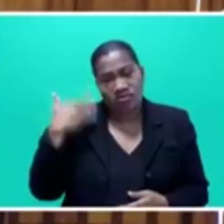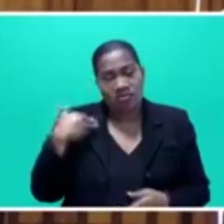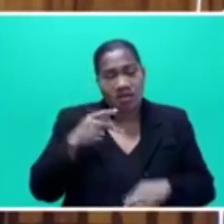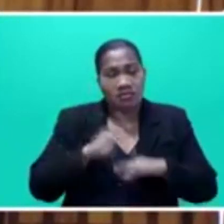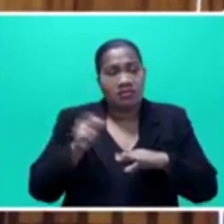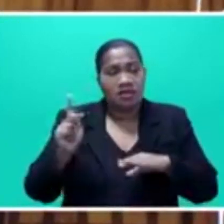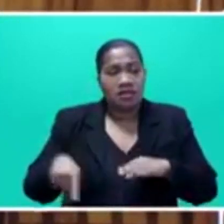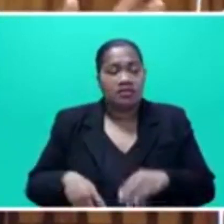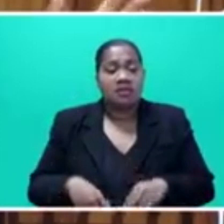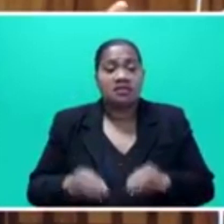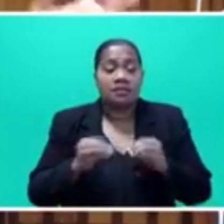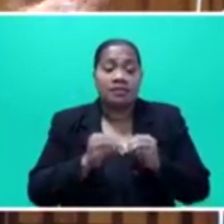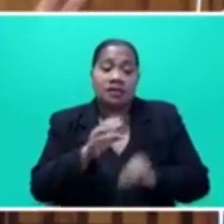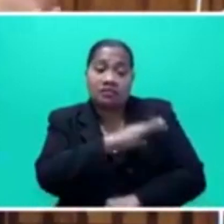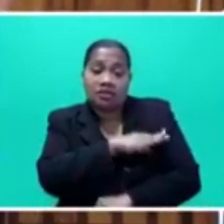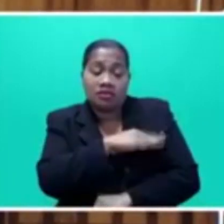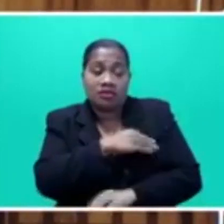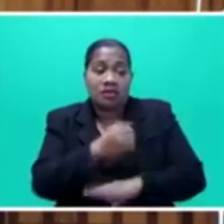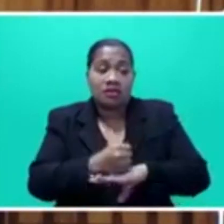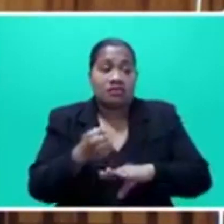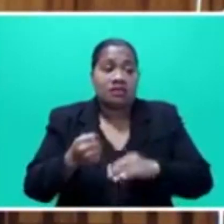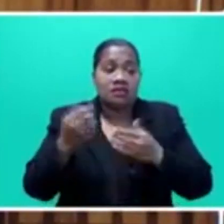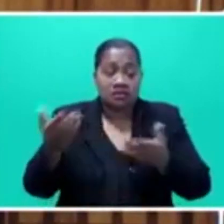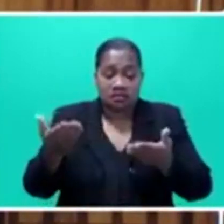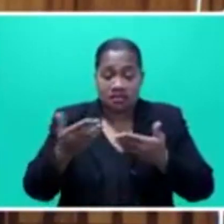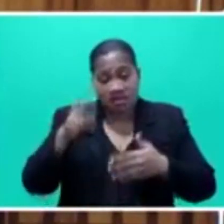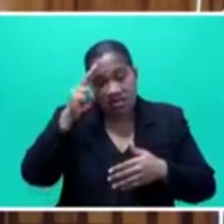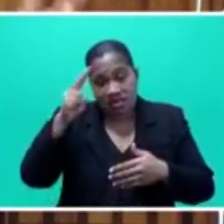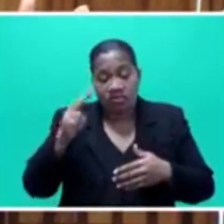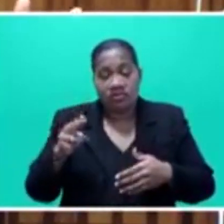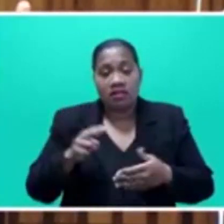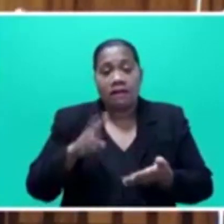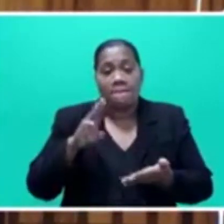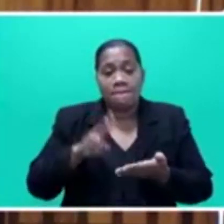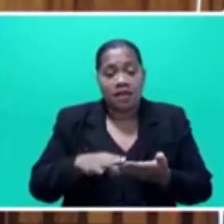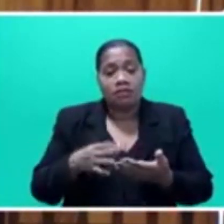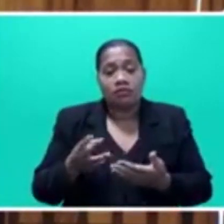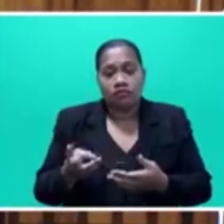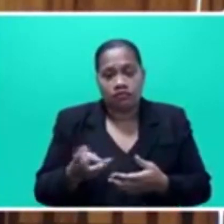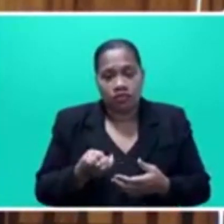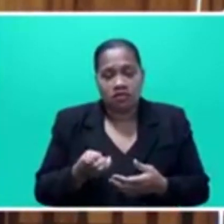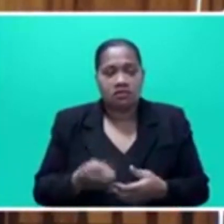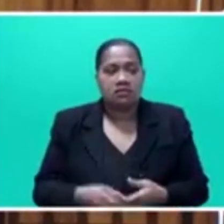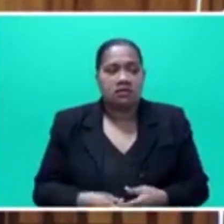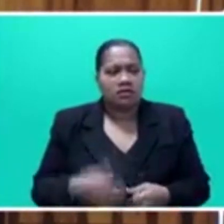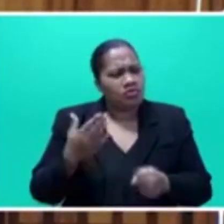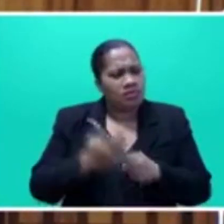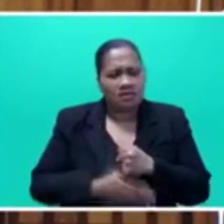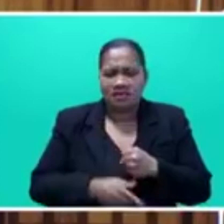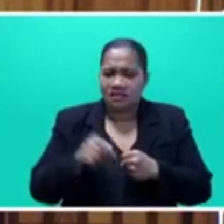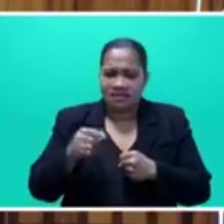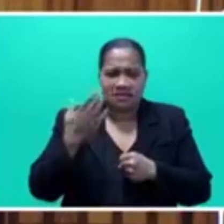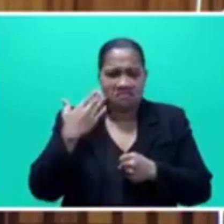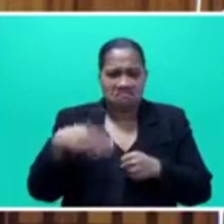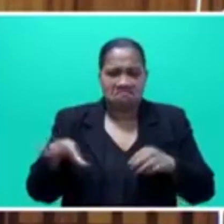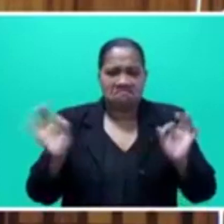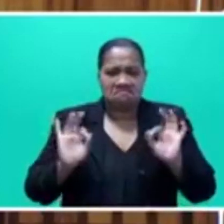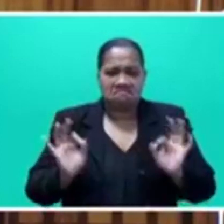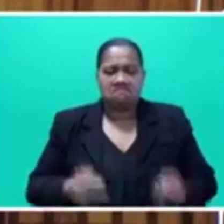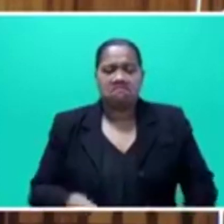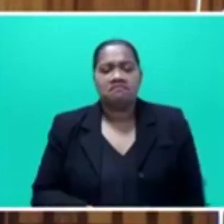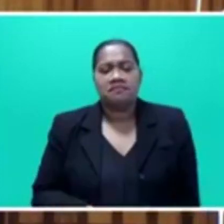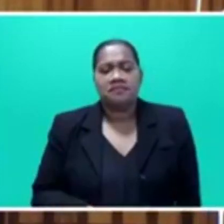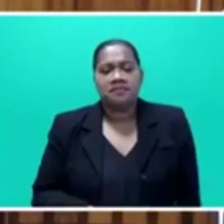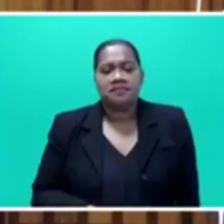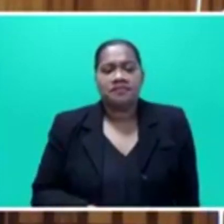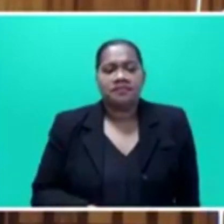was the Bainimarama government that brought in the national minimum wage for unskilled work. We never had that. We never had that. There was